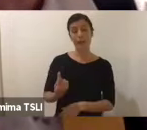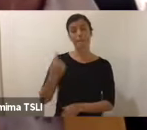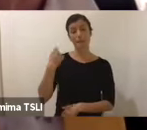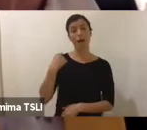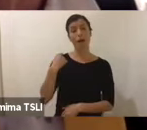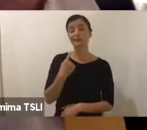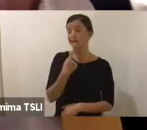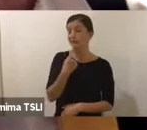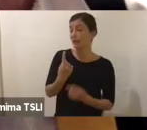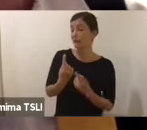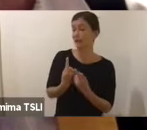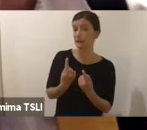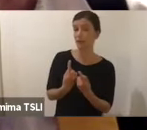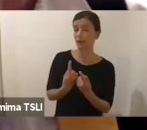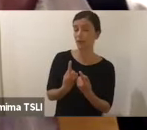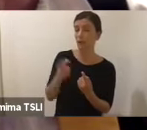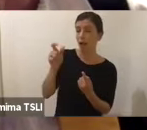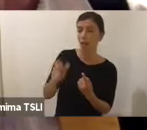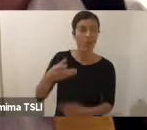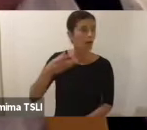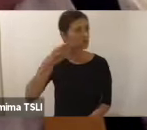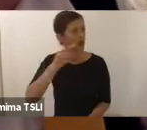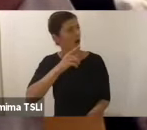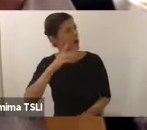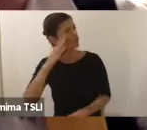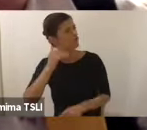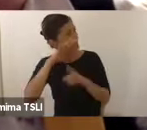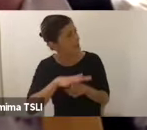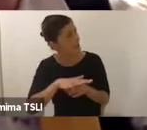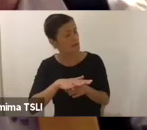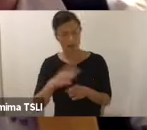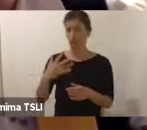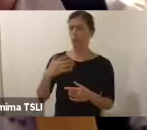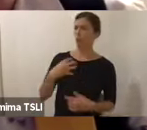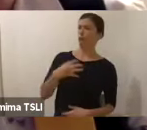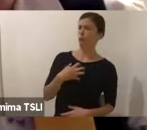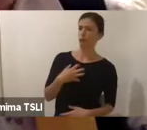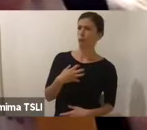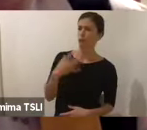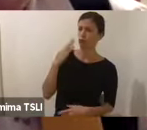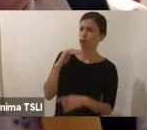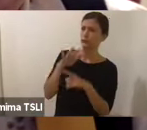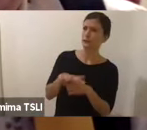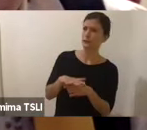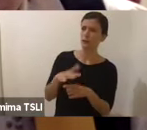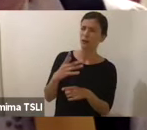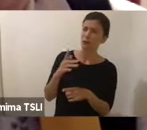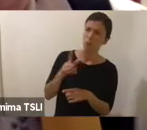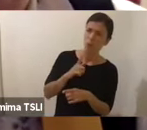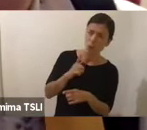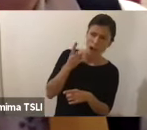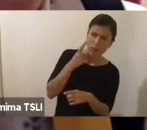but i had to step back and think why would they think that and actually it was quite a learning situation for me so yeah